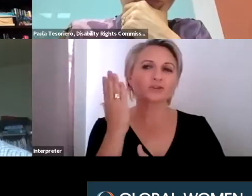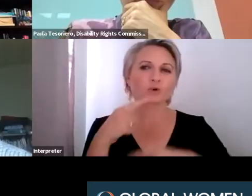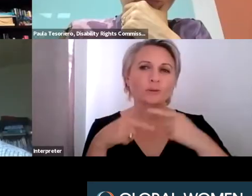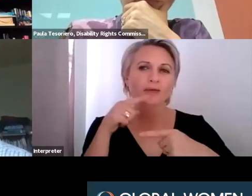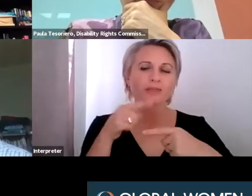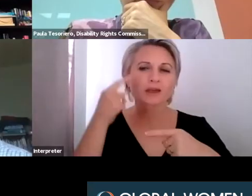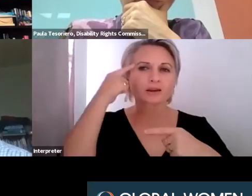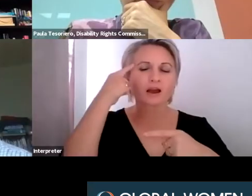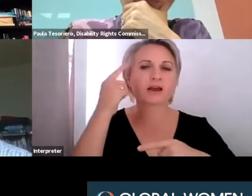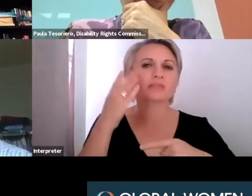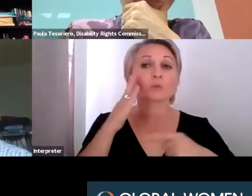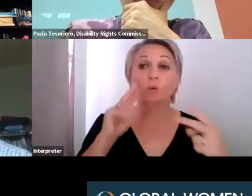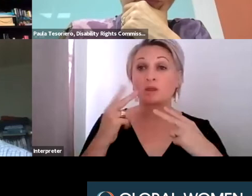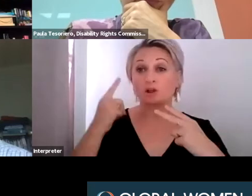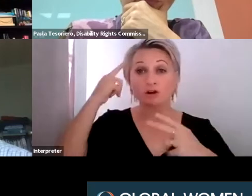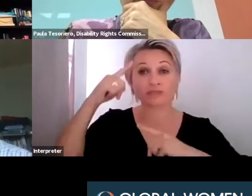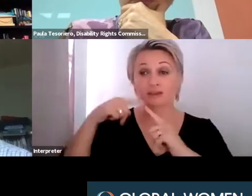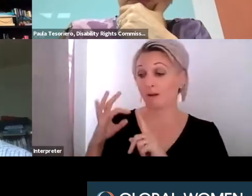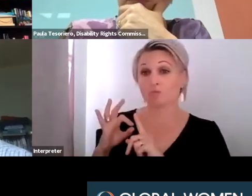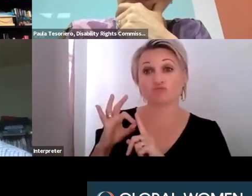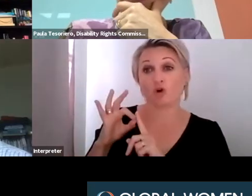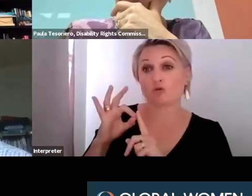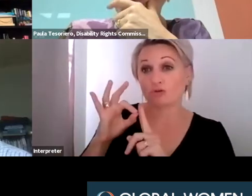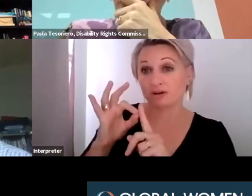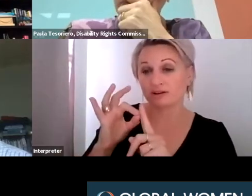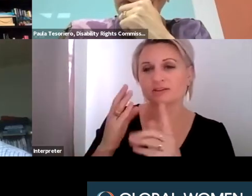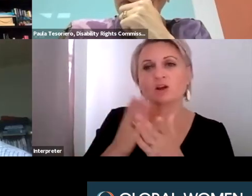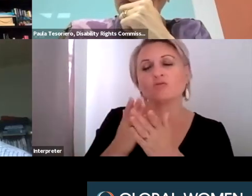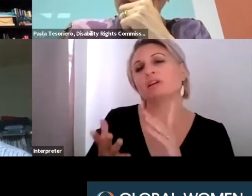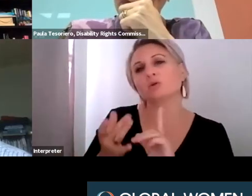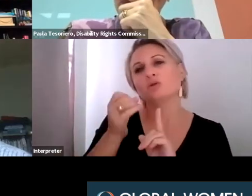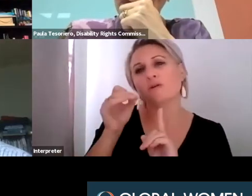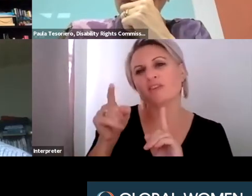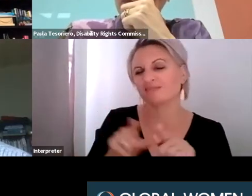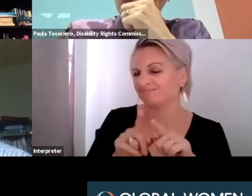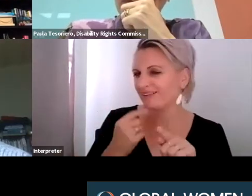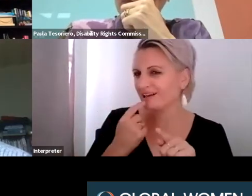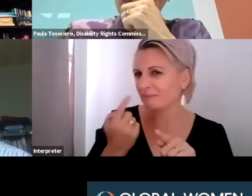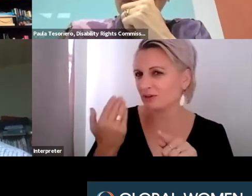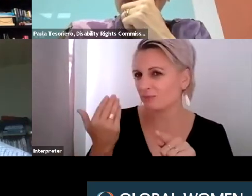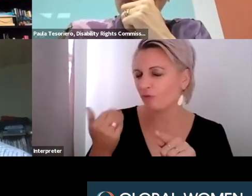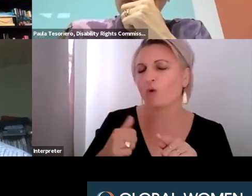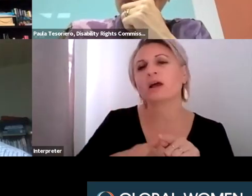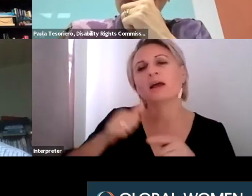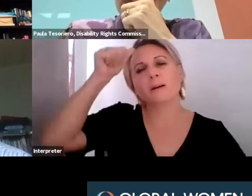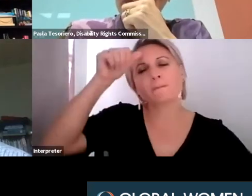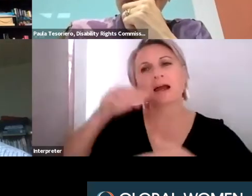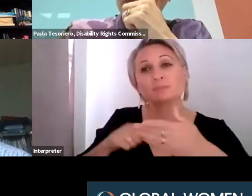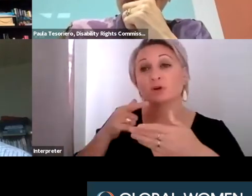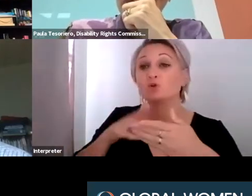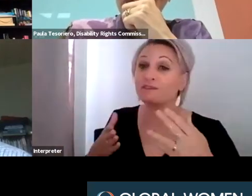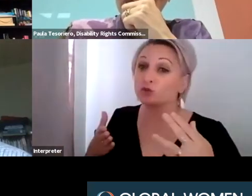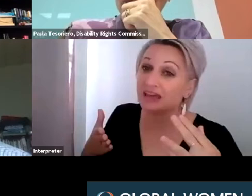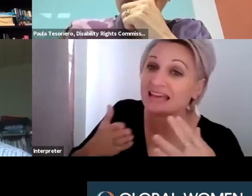progress, to do that, you've got to, I mentioned before, in my experience, intervene